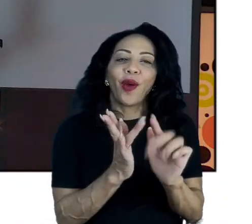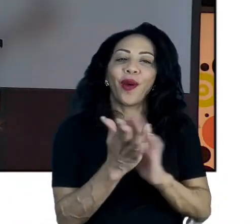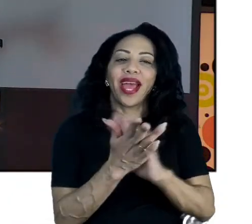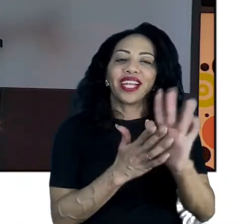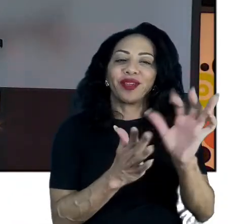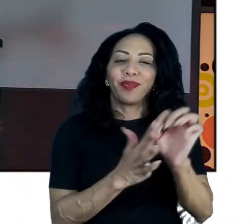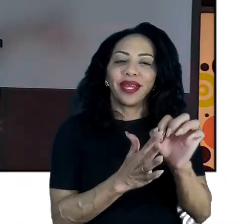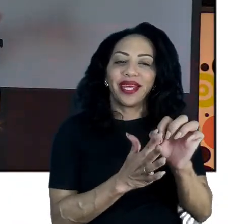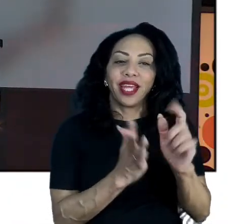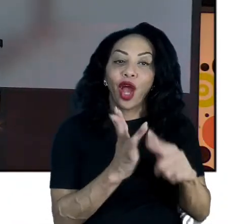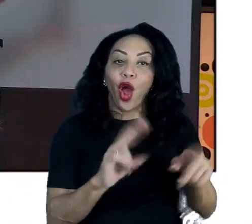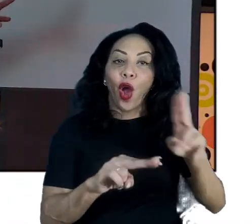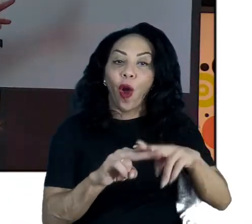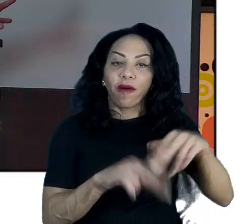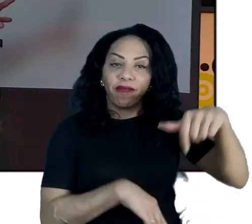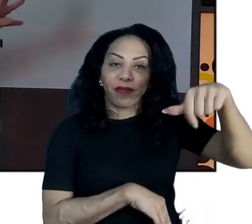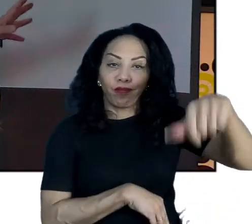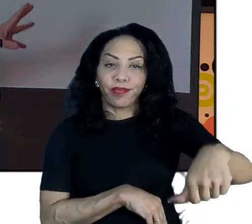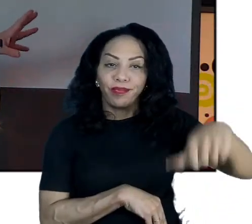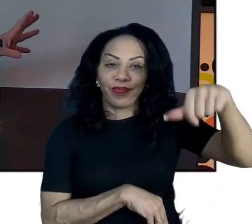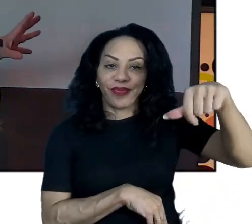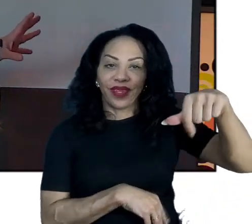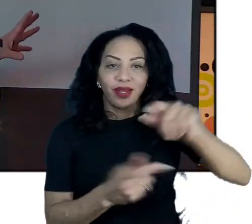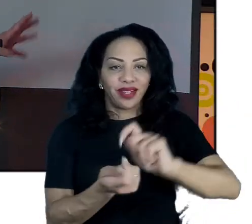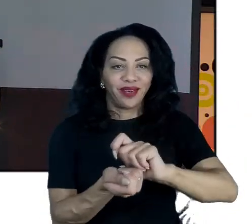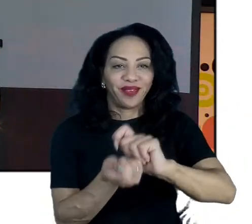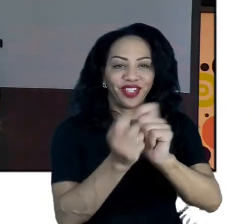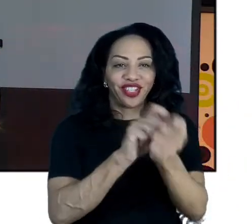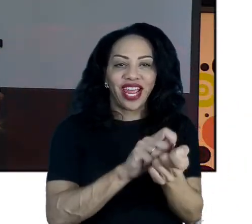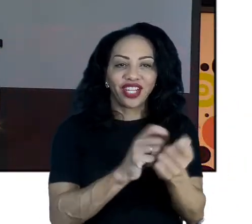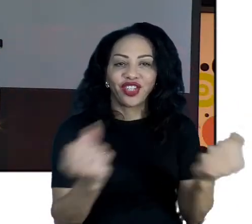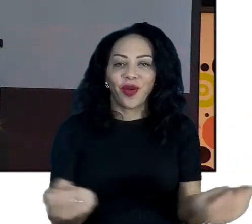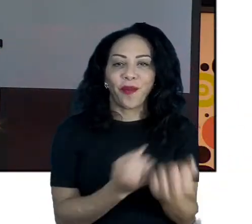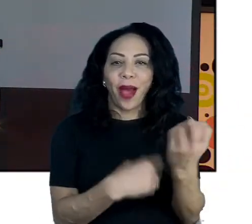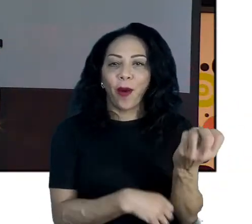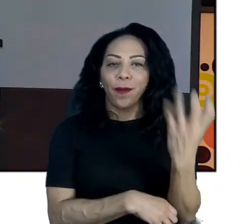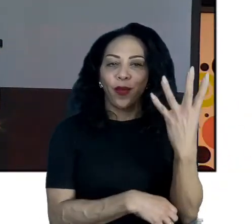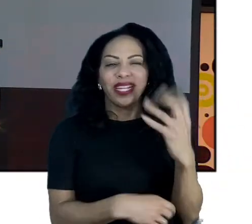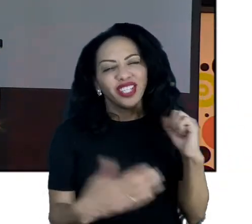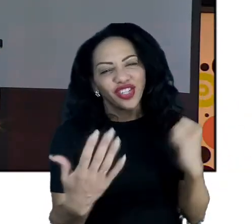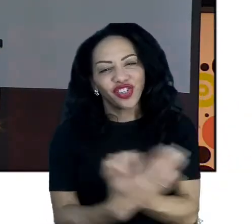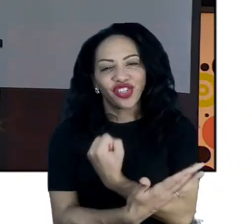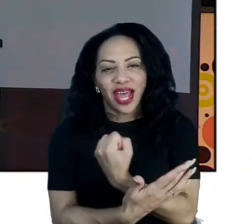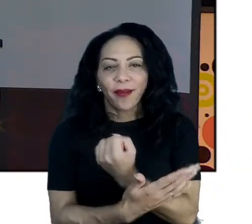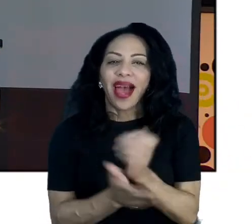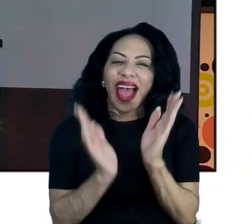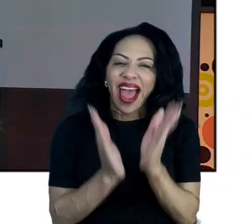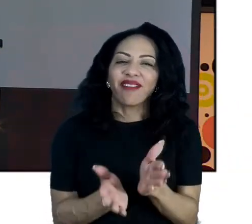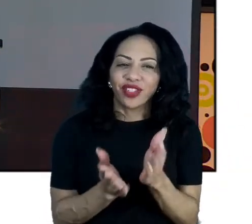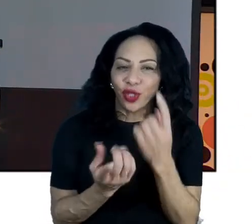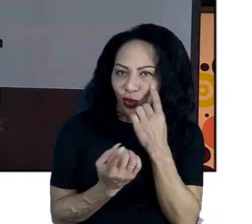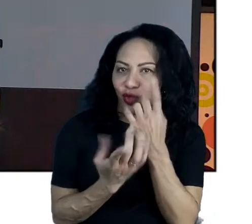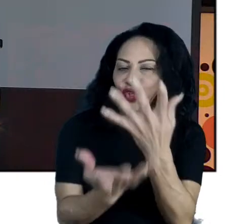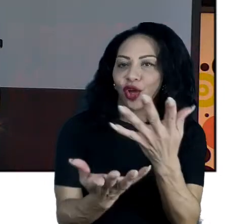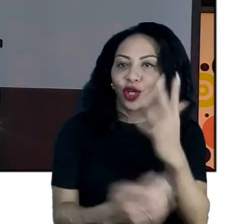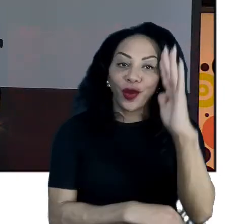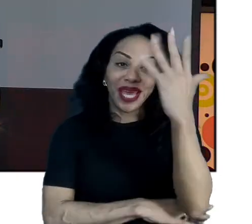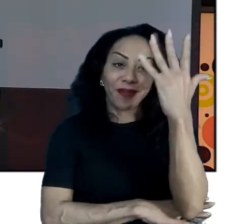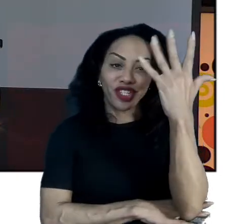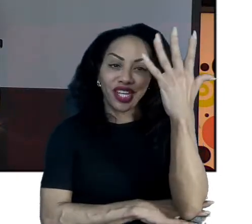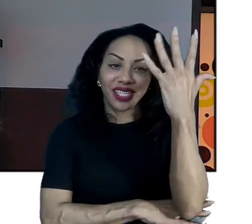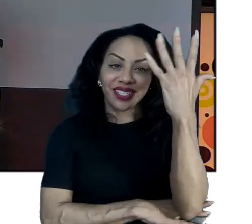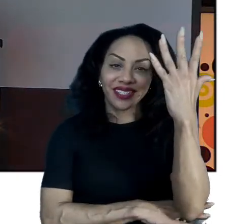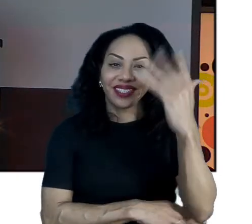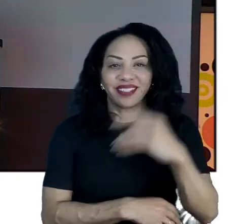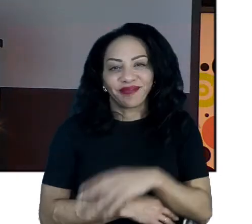go and revert to a PowerPoint, which is a shame, but I feel like I need to do that because I need to show you some images. But lovely